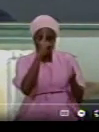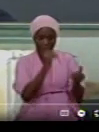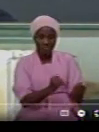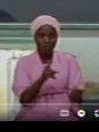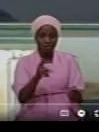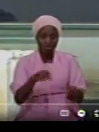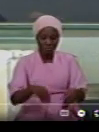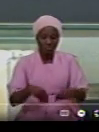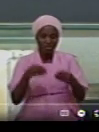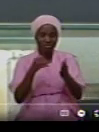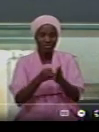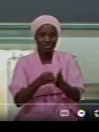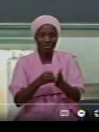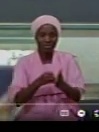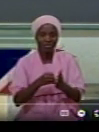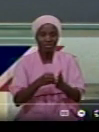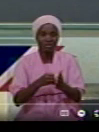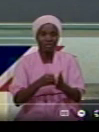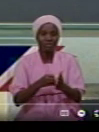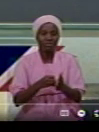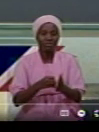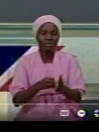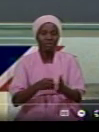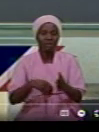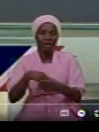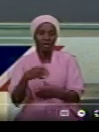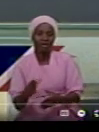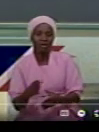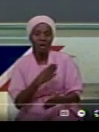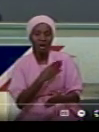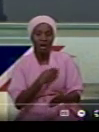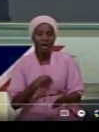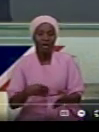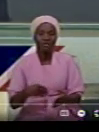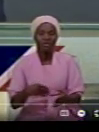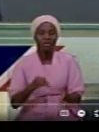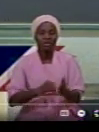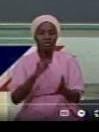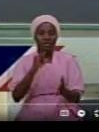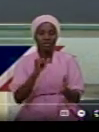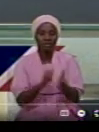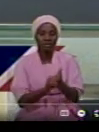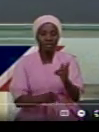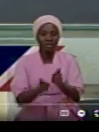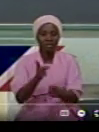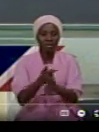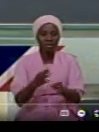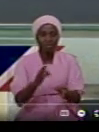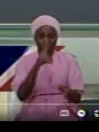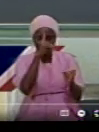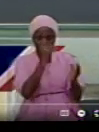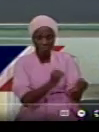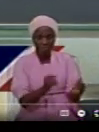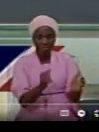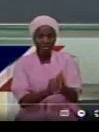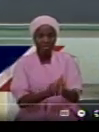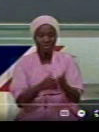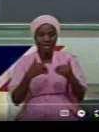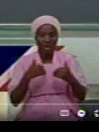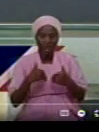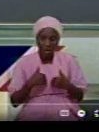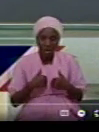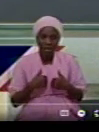you offer it, and it is that kind of faith that has expression, that